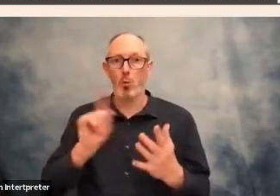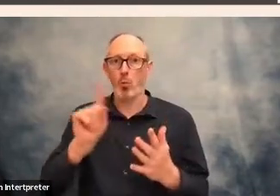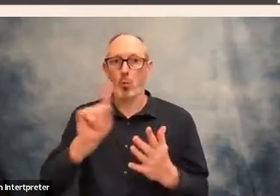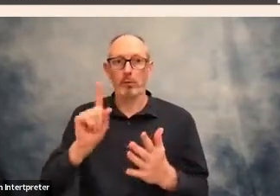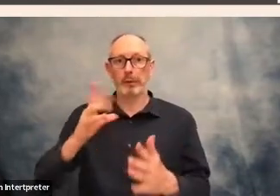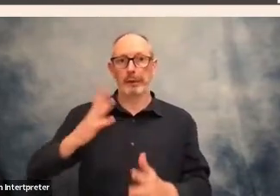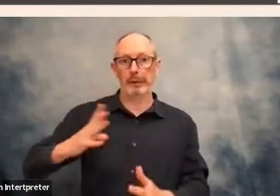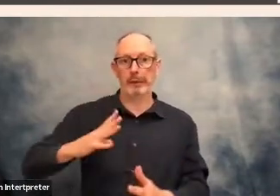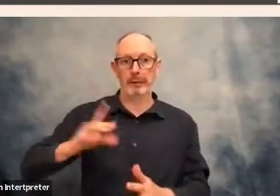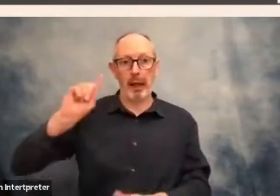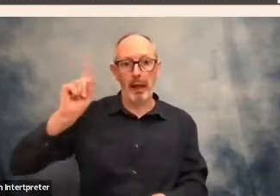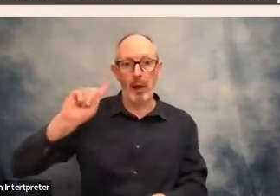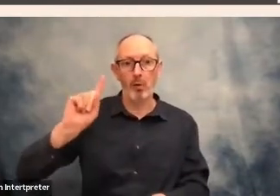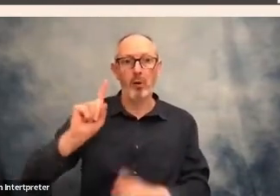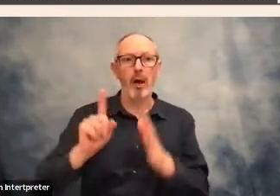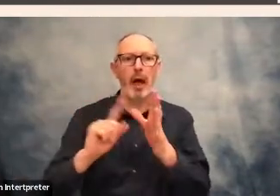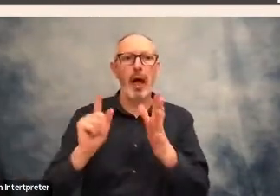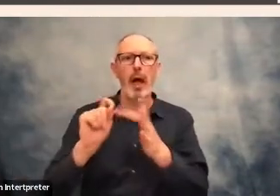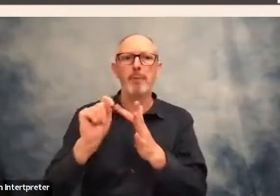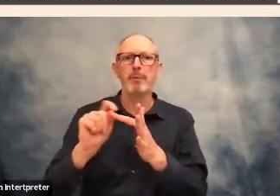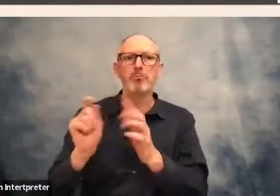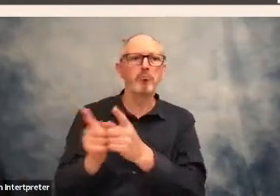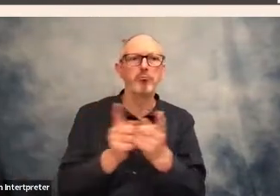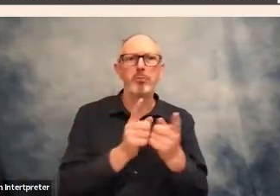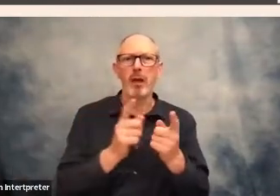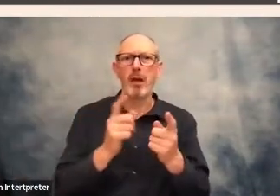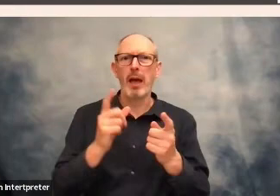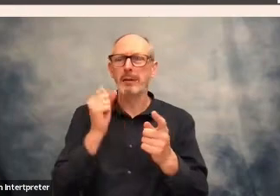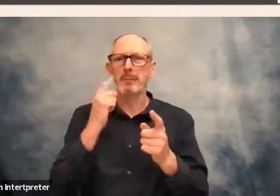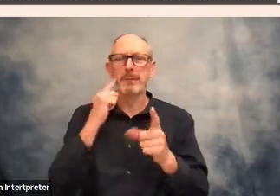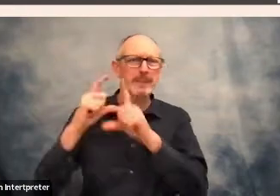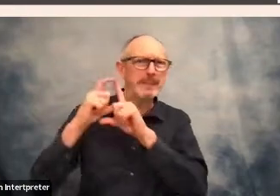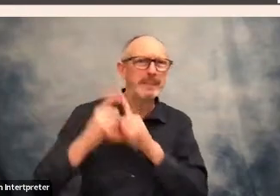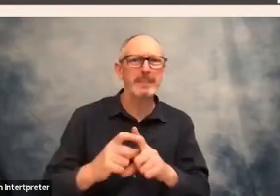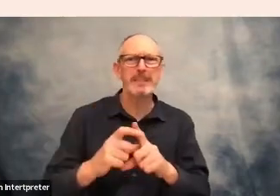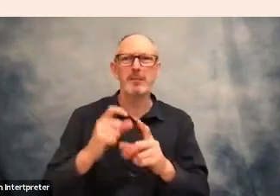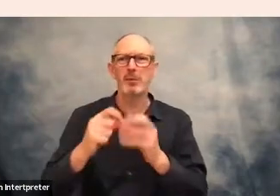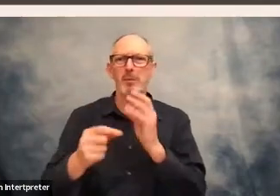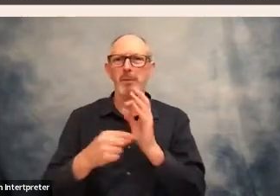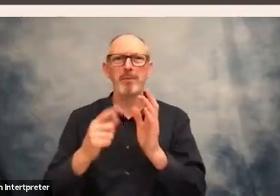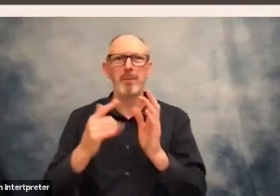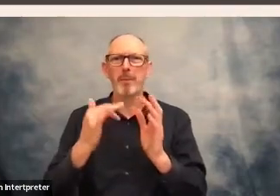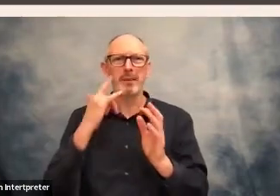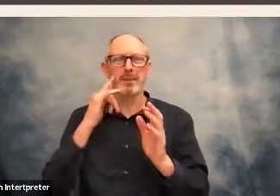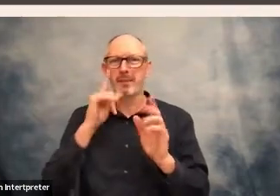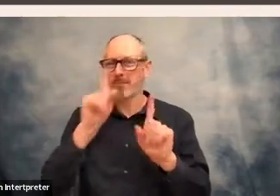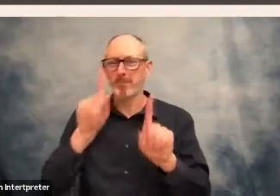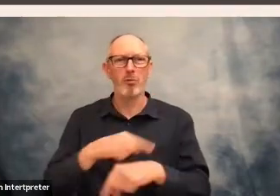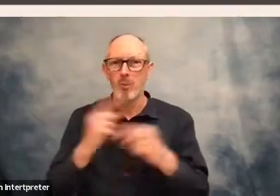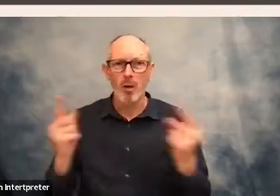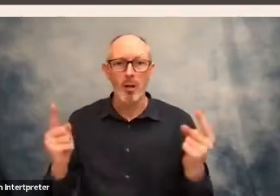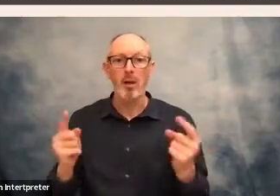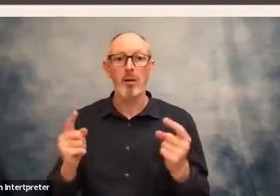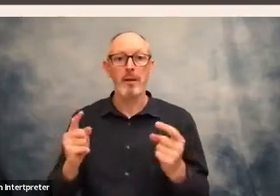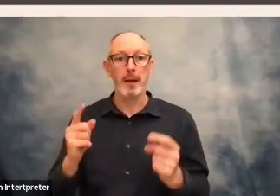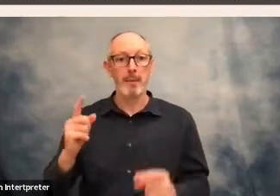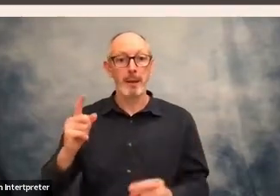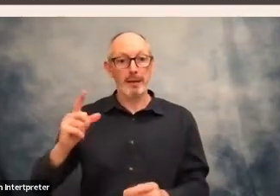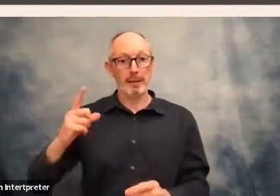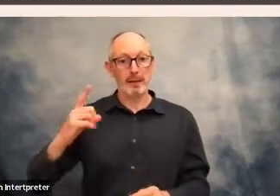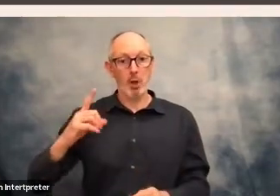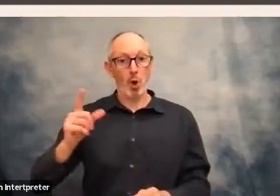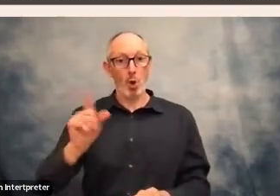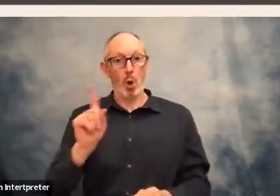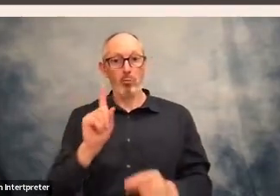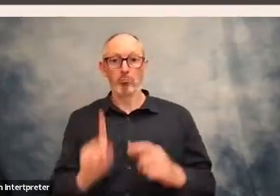Complex apps make everyday tasks difficult with a screen reader or even impossible. Online grocery stood out most. What takes minutes